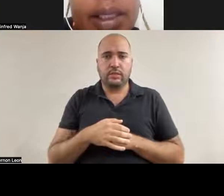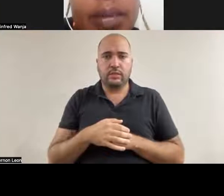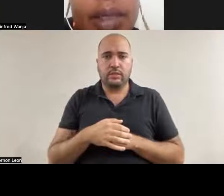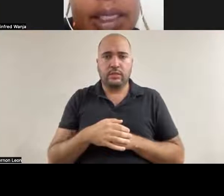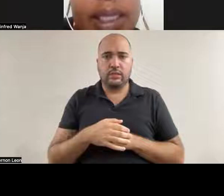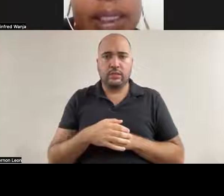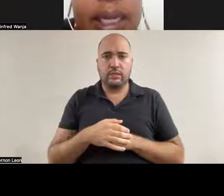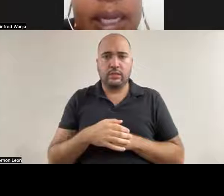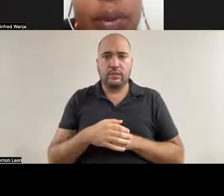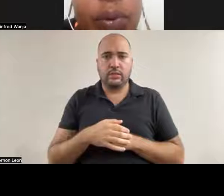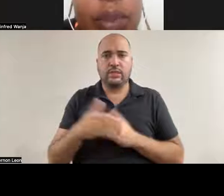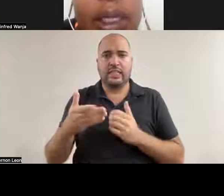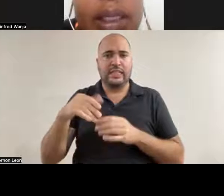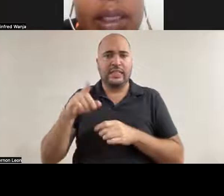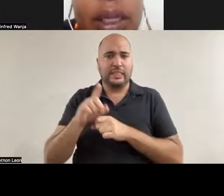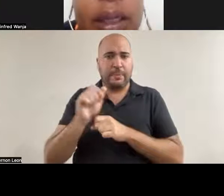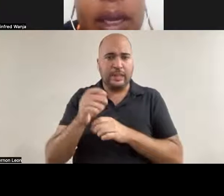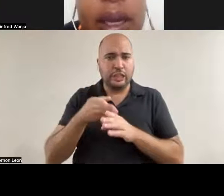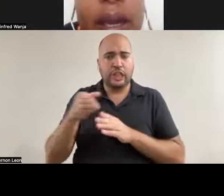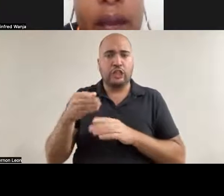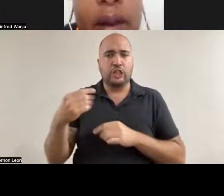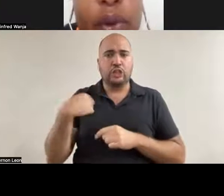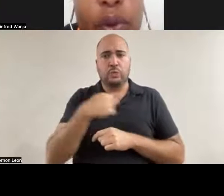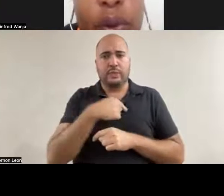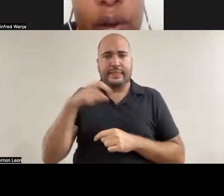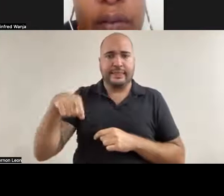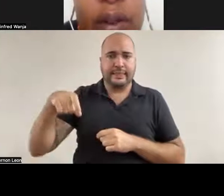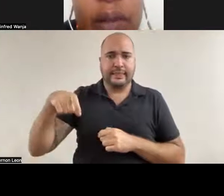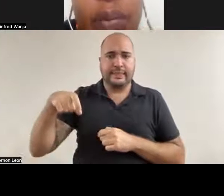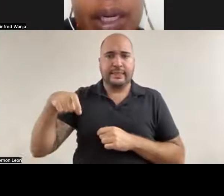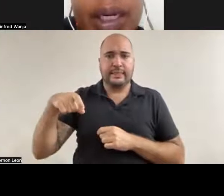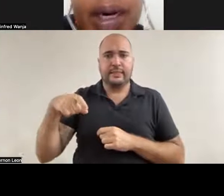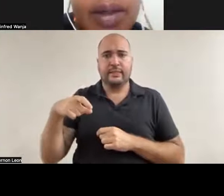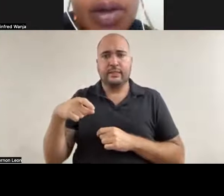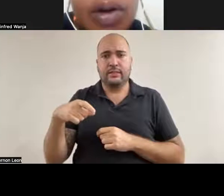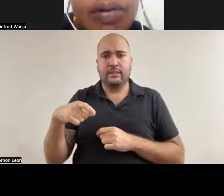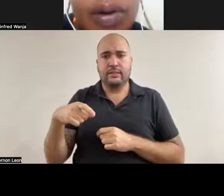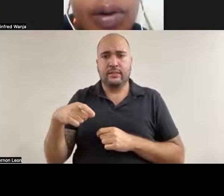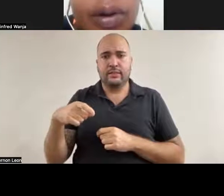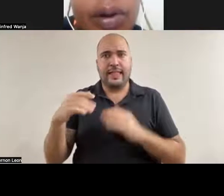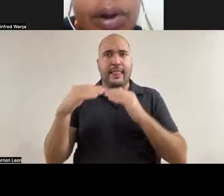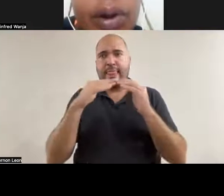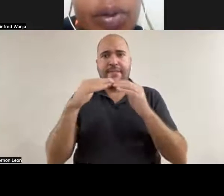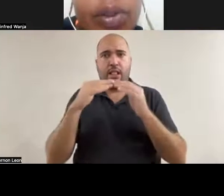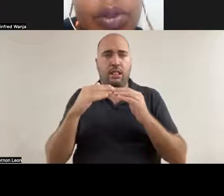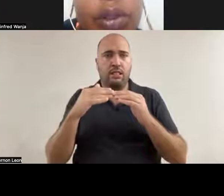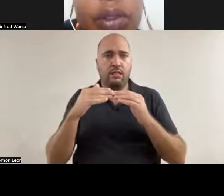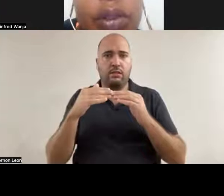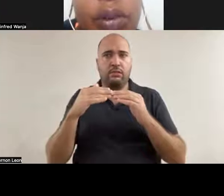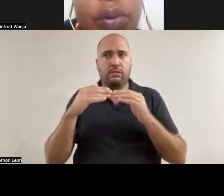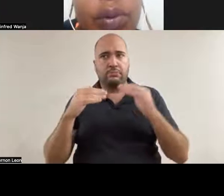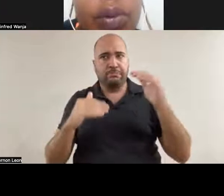in disability sectors, we need to level the playing ground of